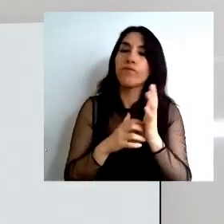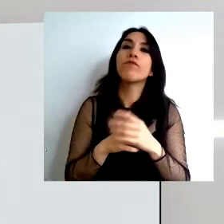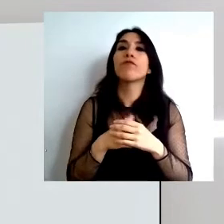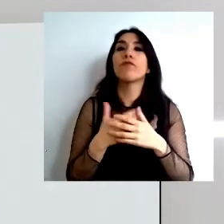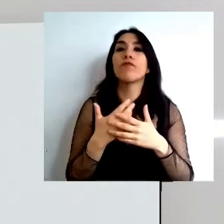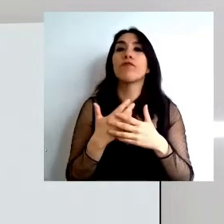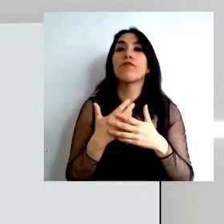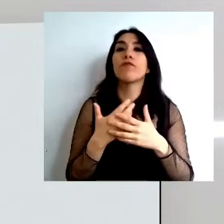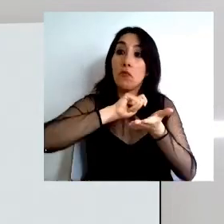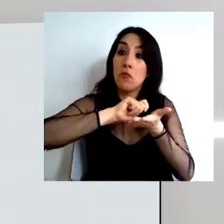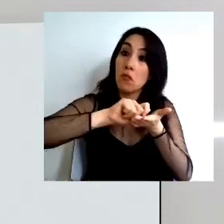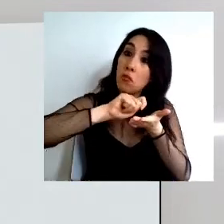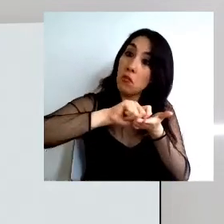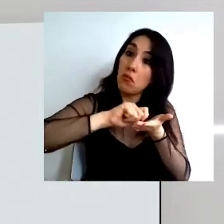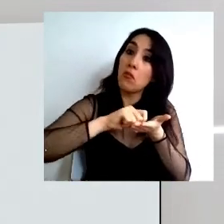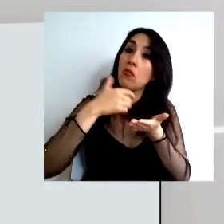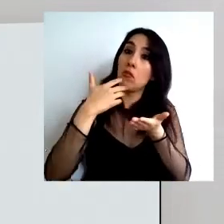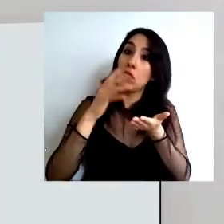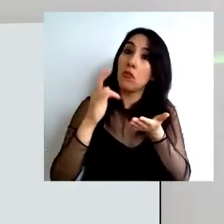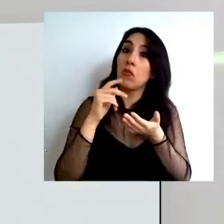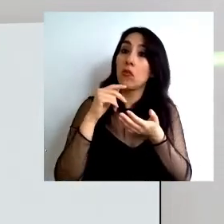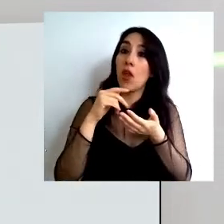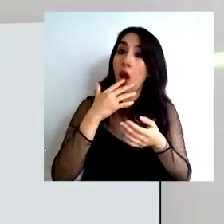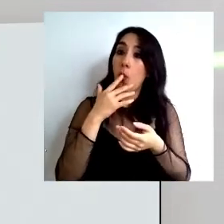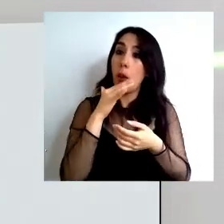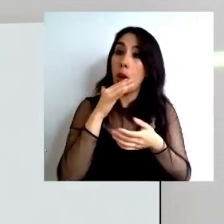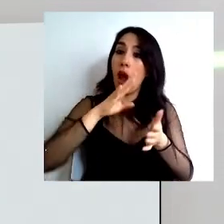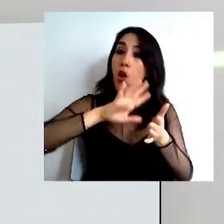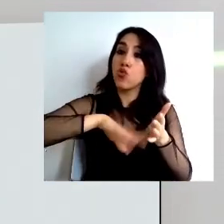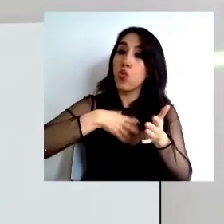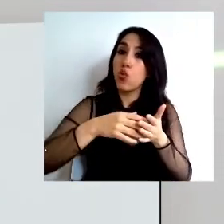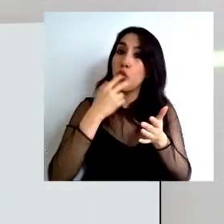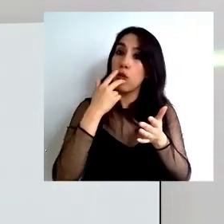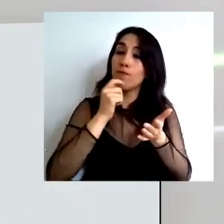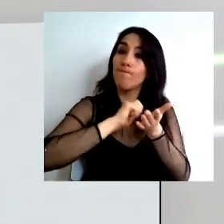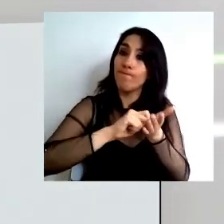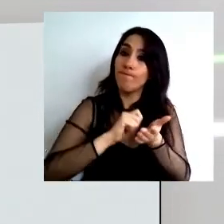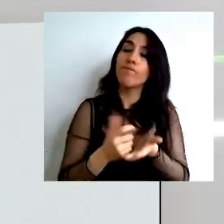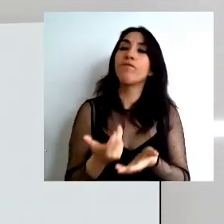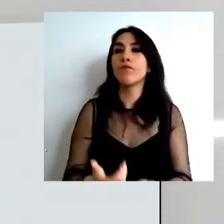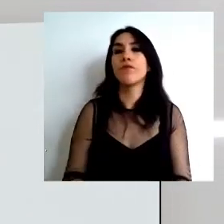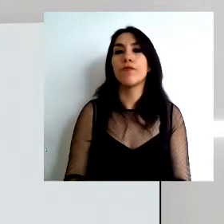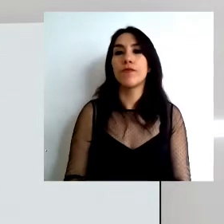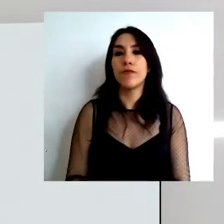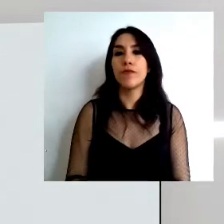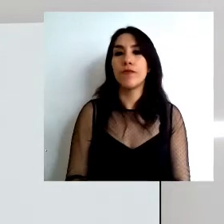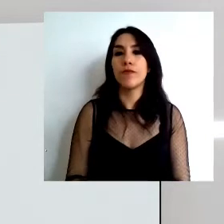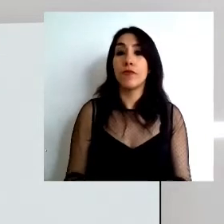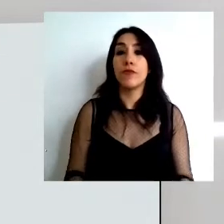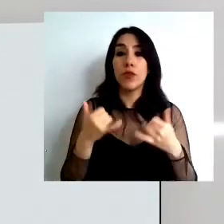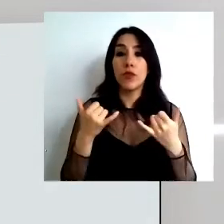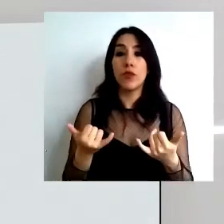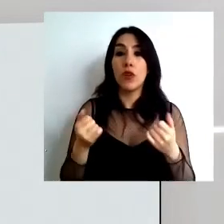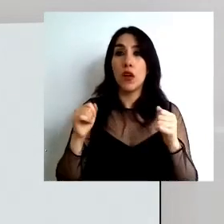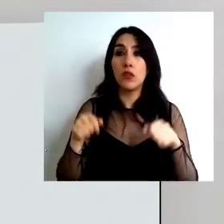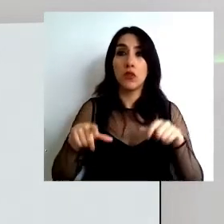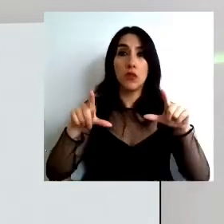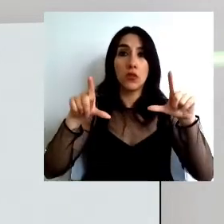by using the tools. So this is indirect impact, but then our impact can grow only